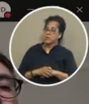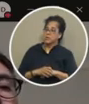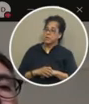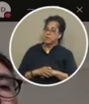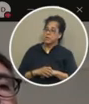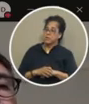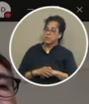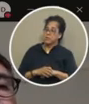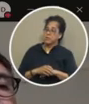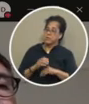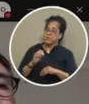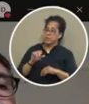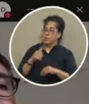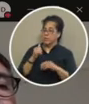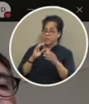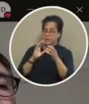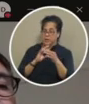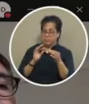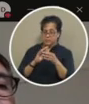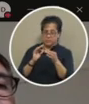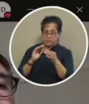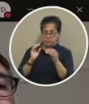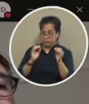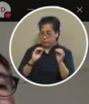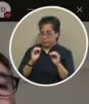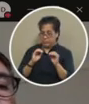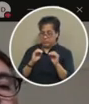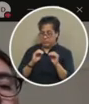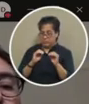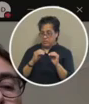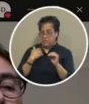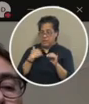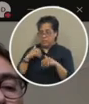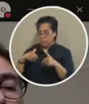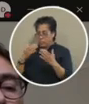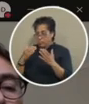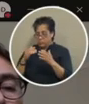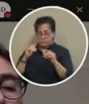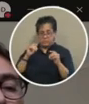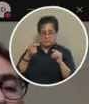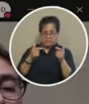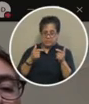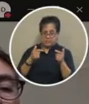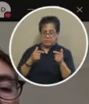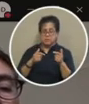All right, if there are no other comments, Laura, we had a motion and a second.